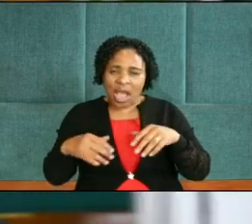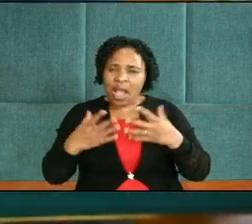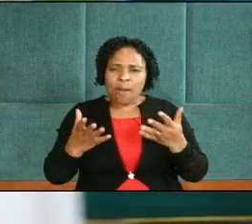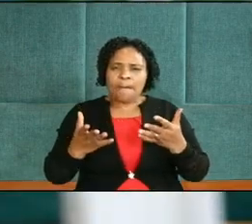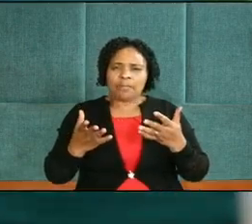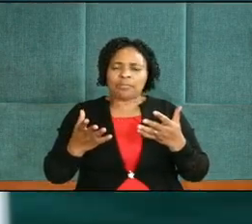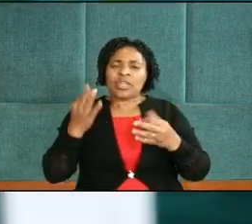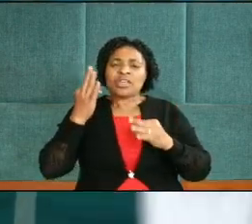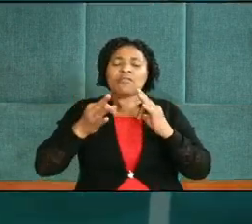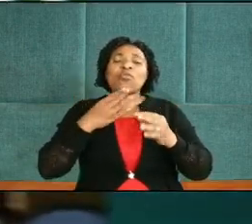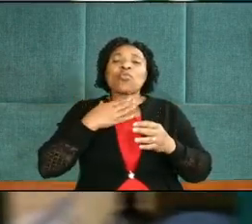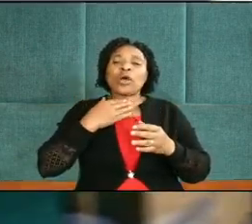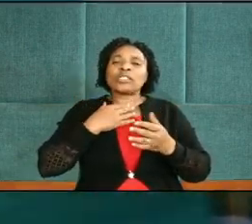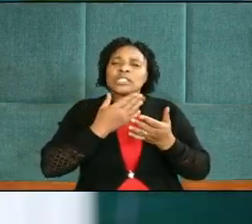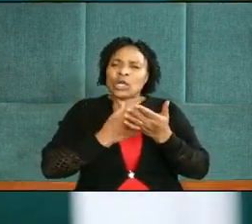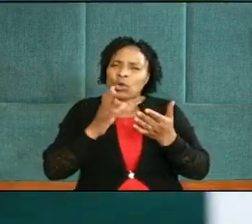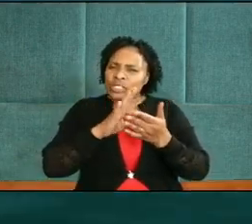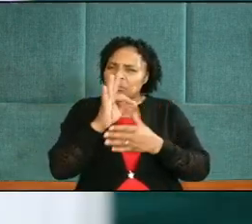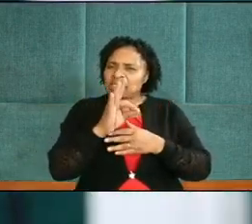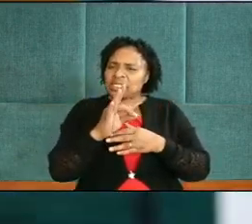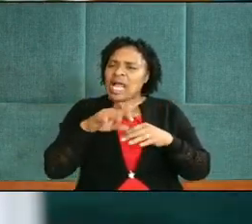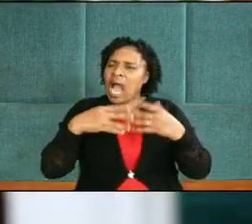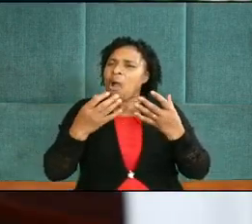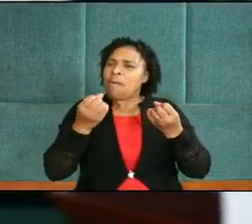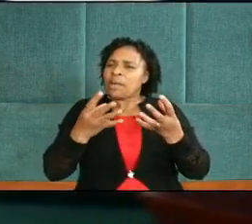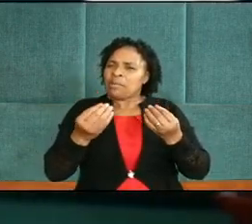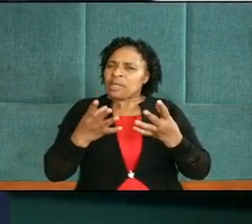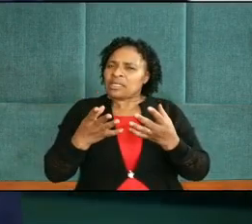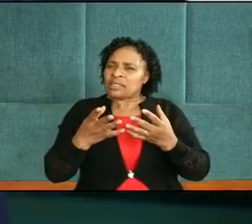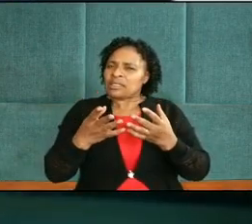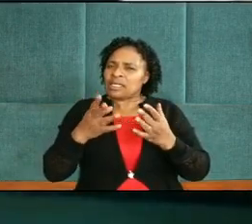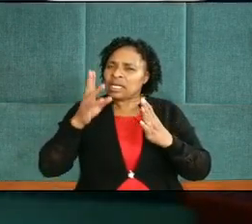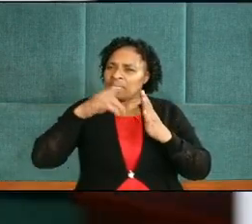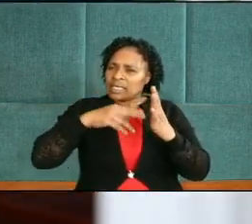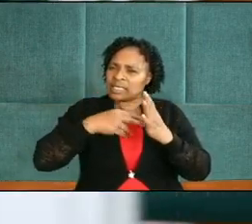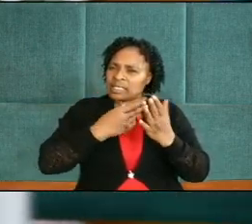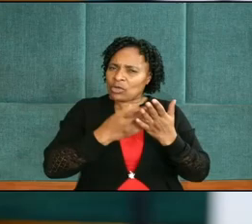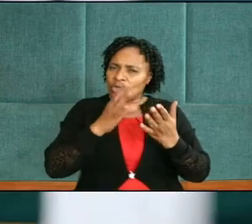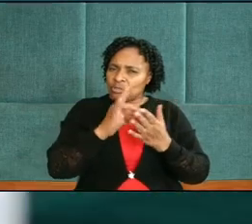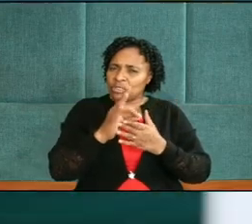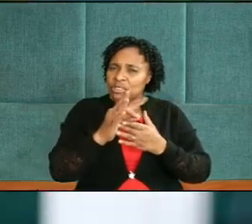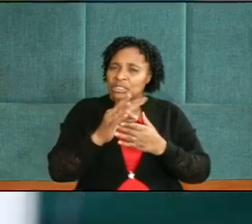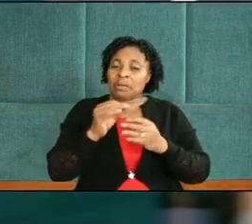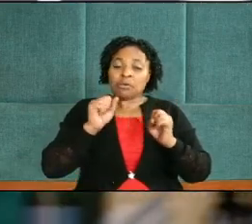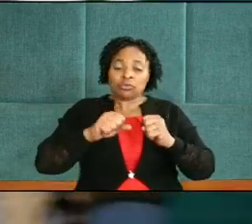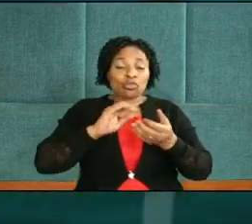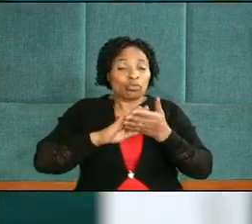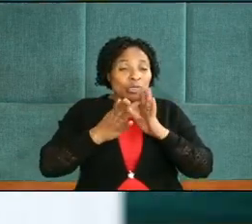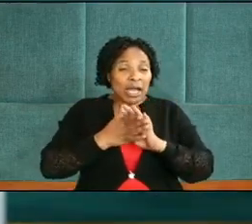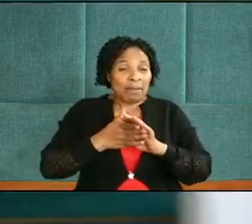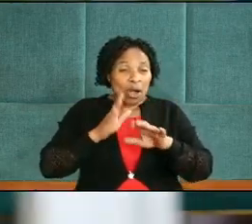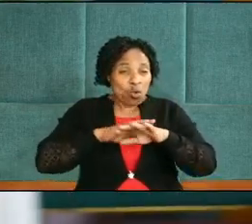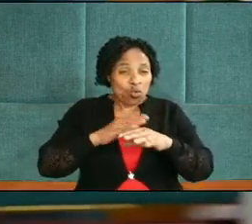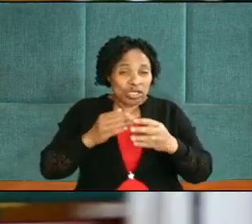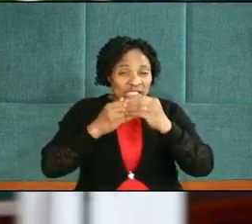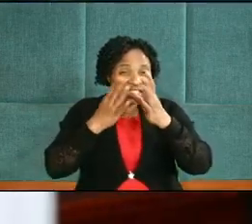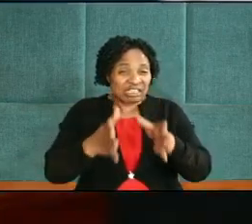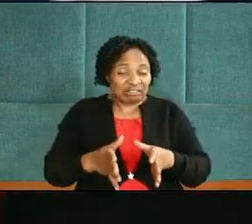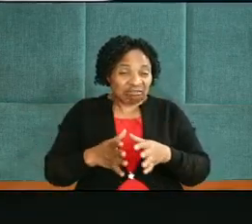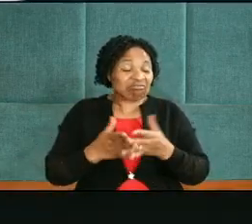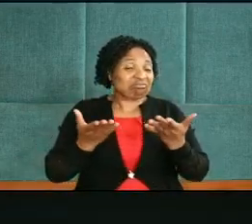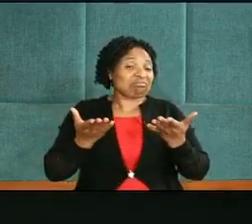you want the Holy Spirit, how do you really get the Holy Spirit if you want the Holy Spirit? Do you have to be a good vegan?